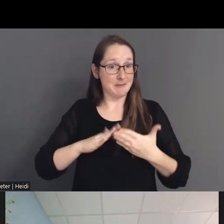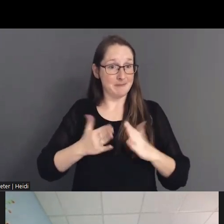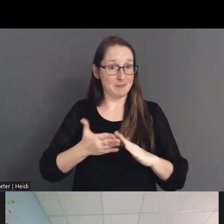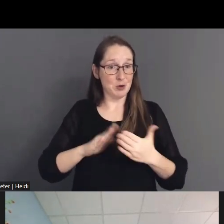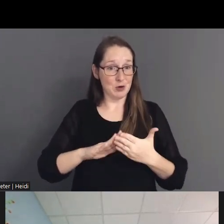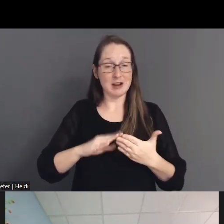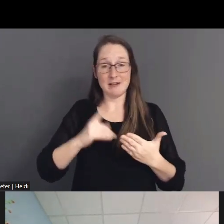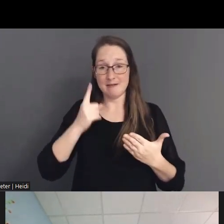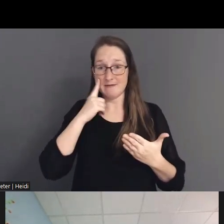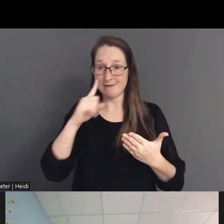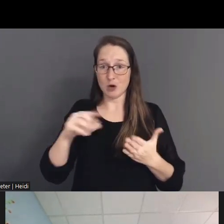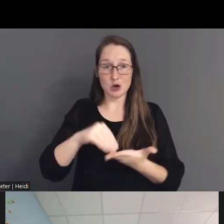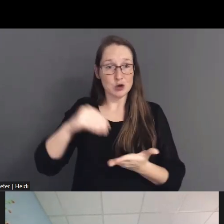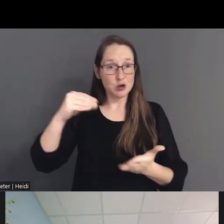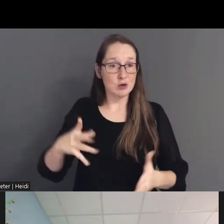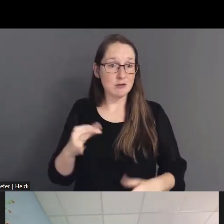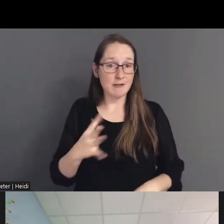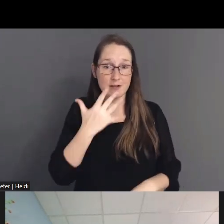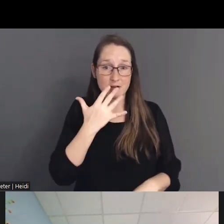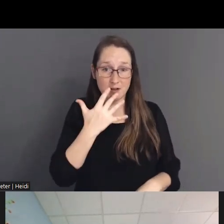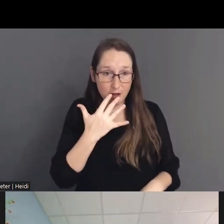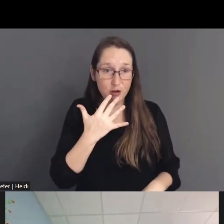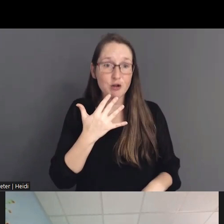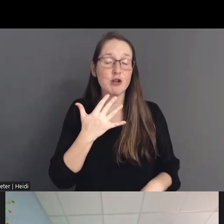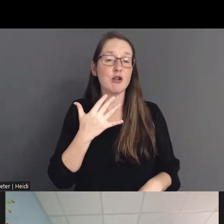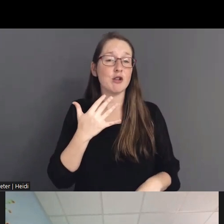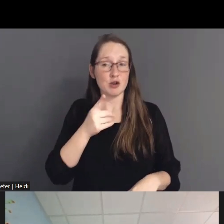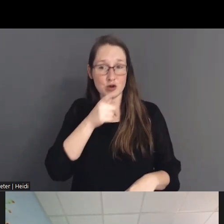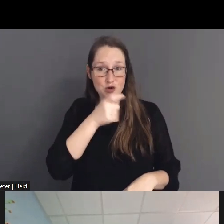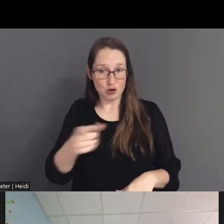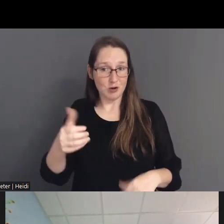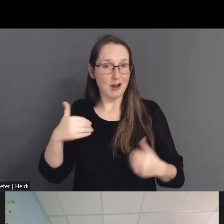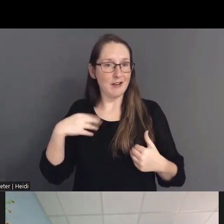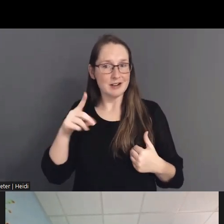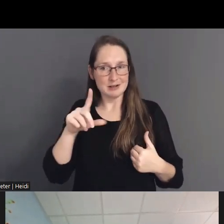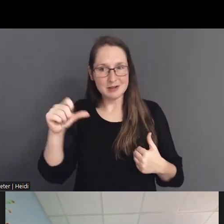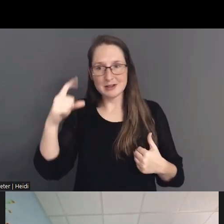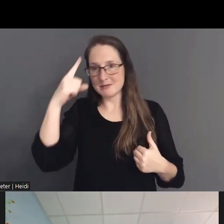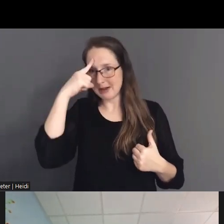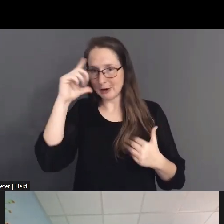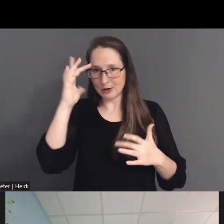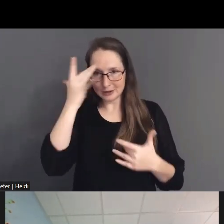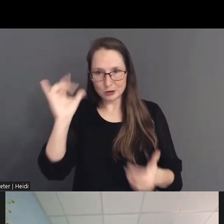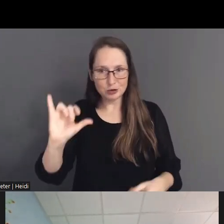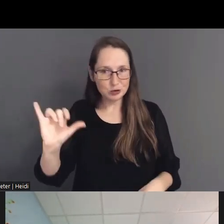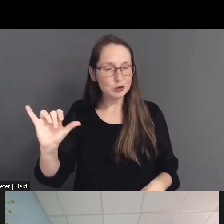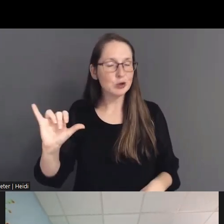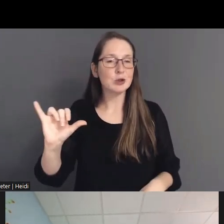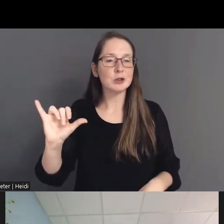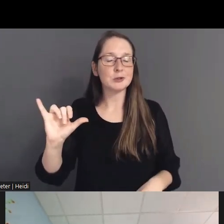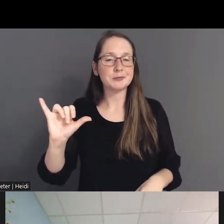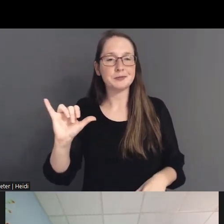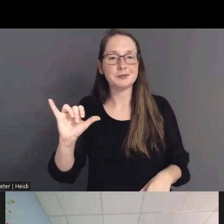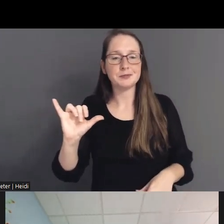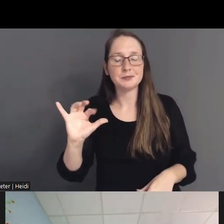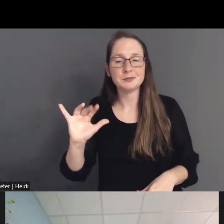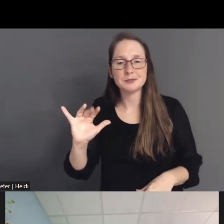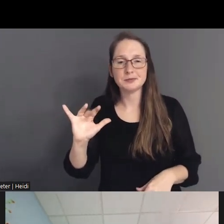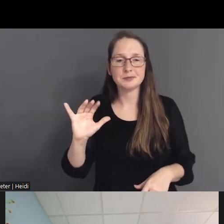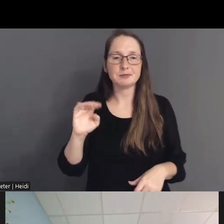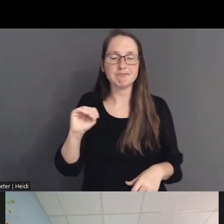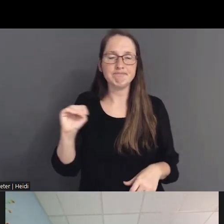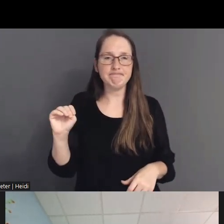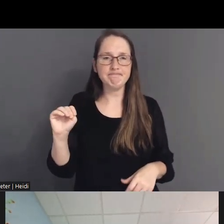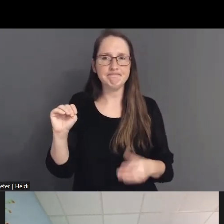for students of color that have disabilities and mental illnesses, and